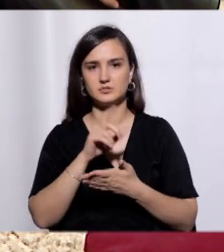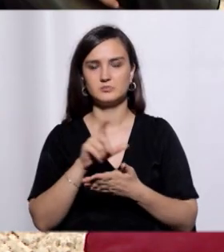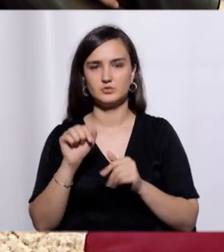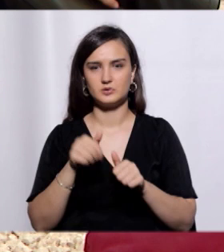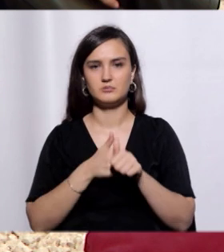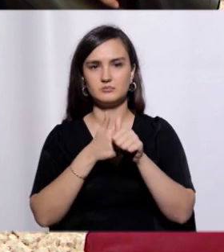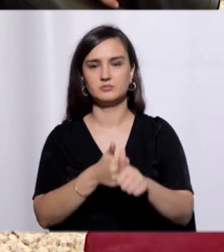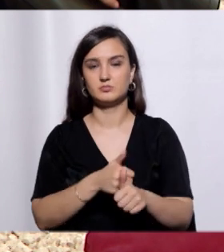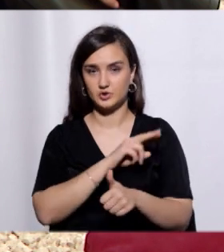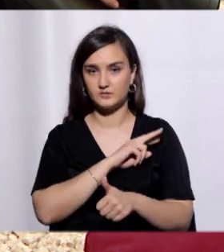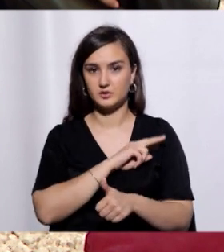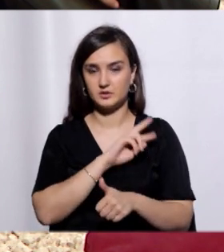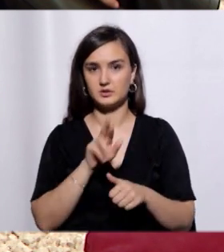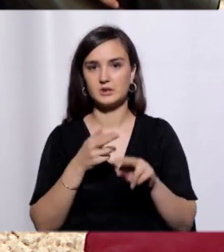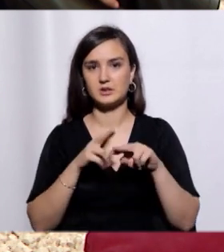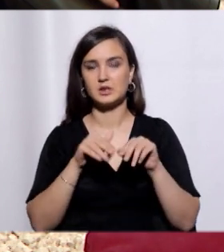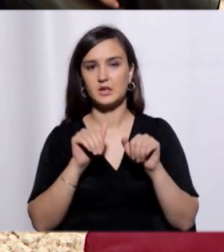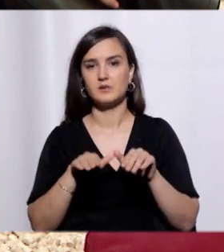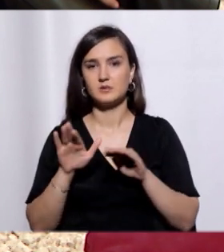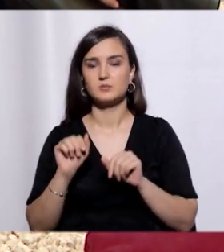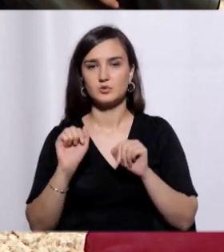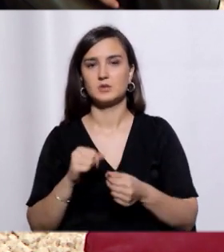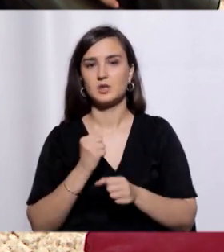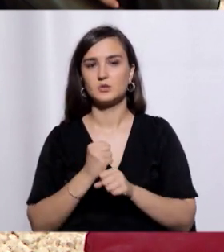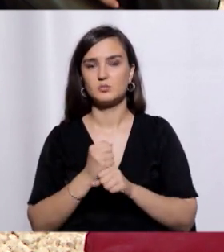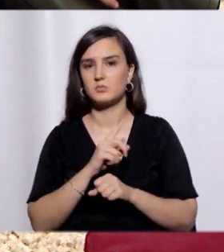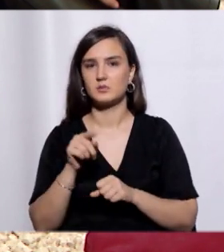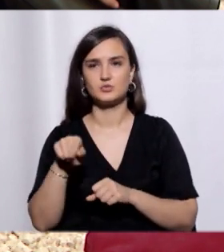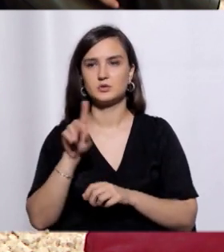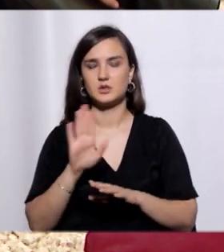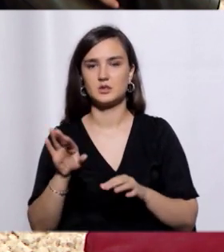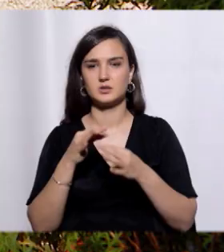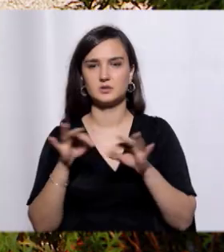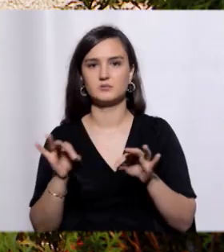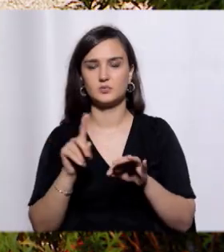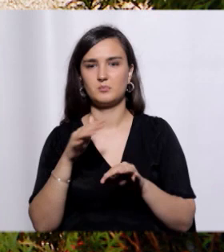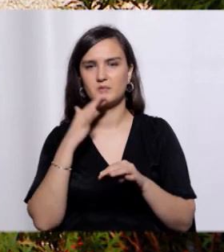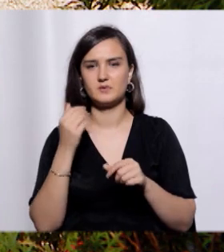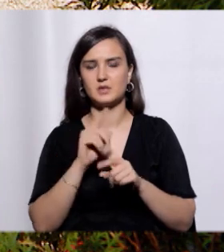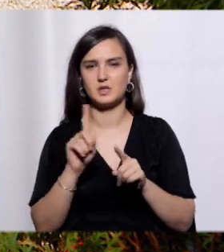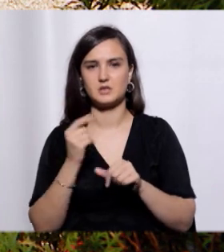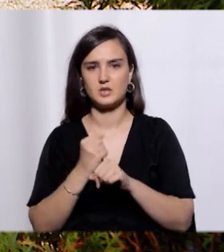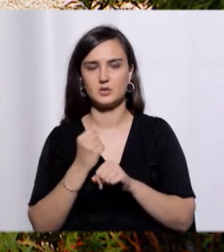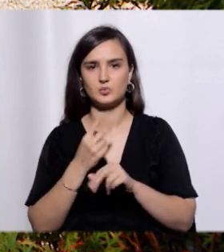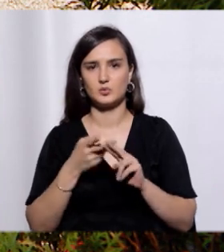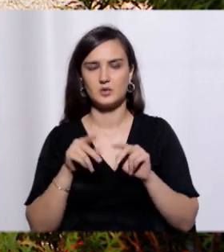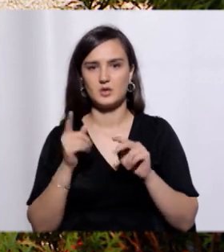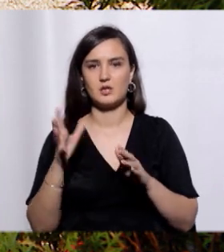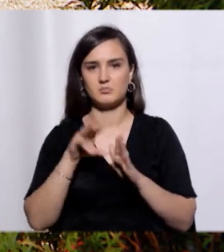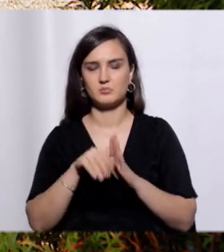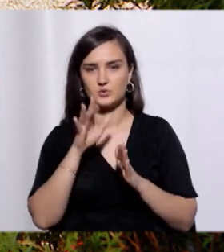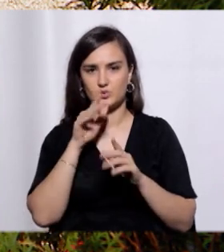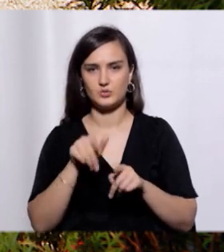fall in love with and certain decisions you can make, but you're not allowed to do too many things on your own in this